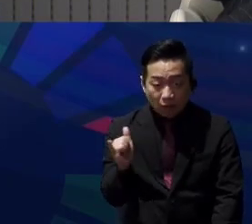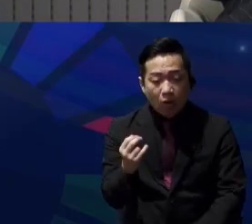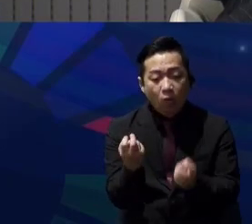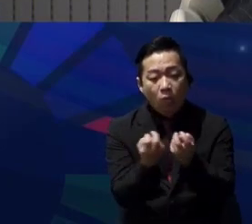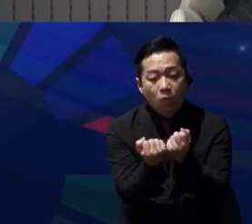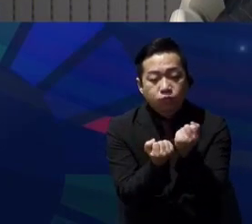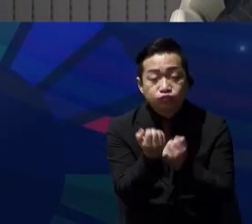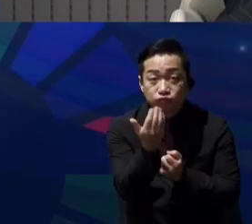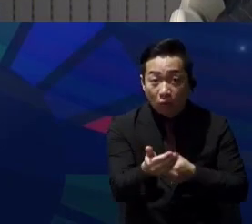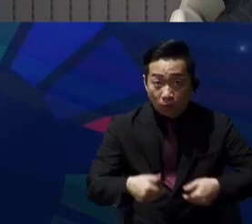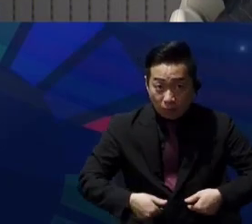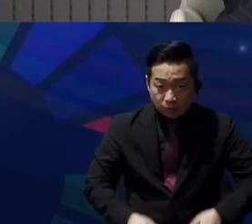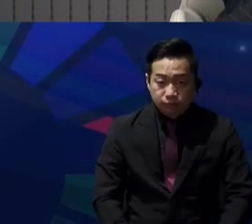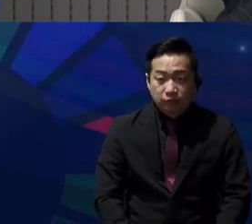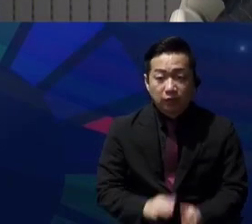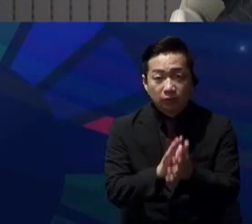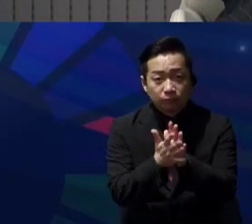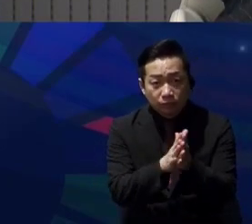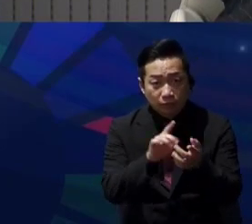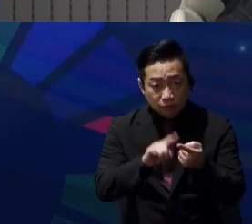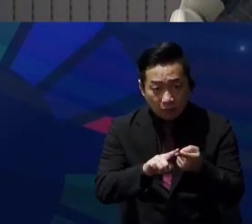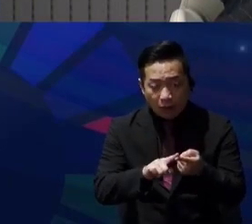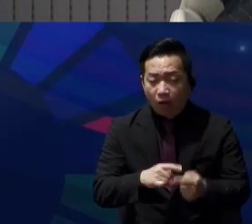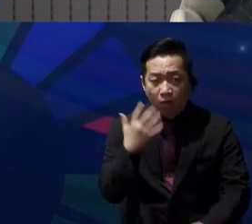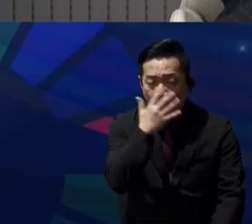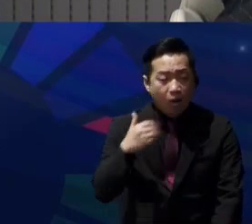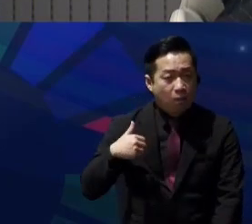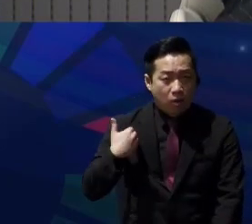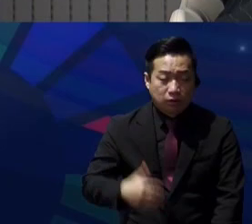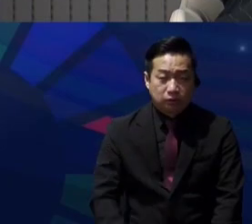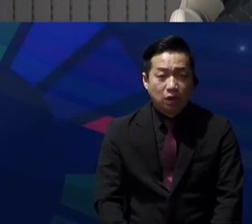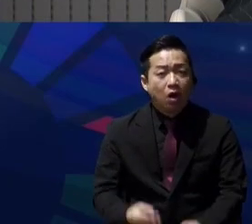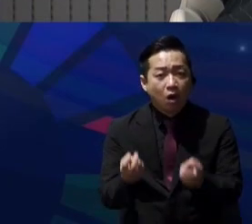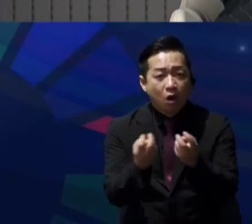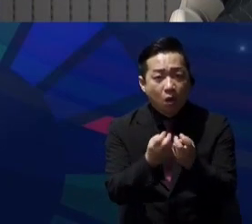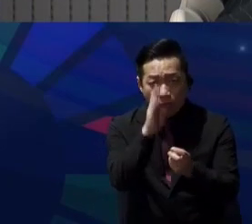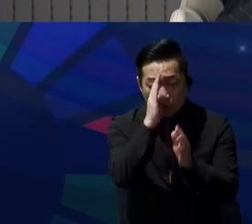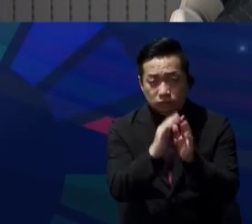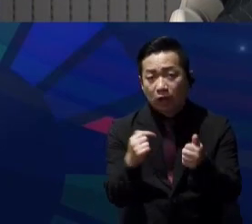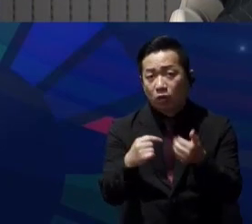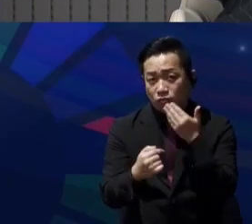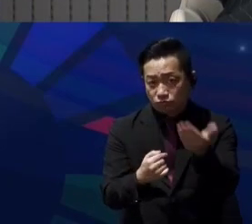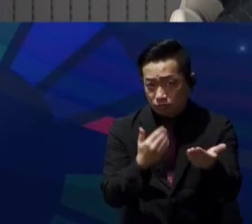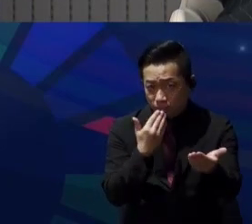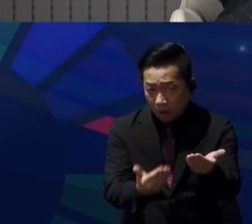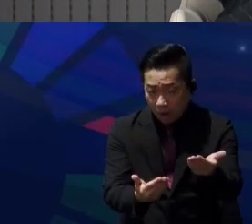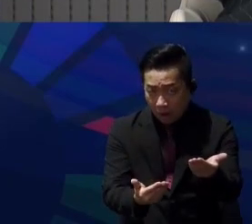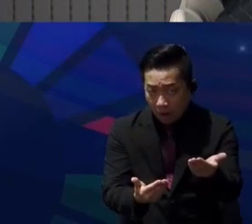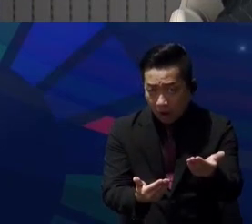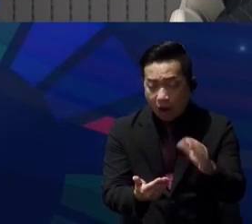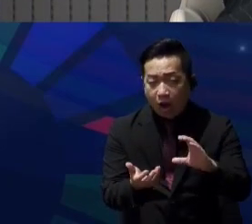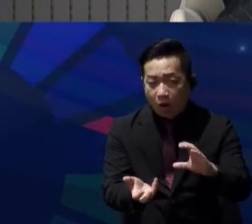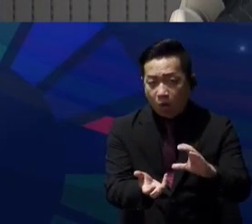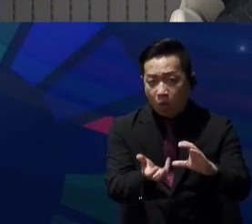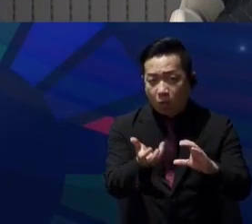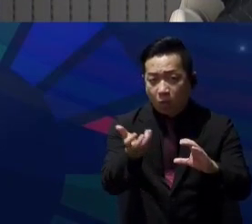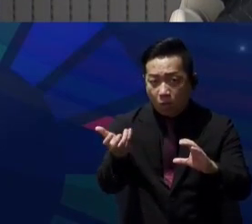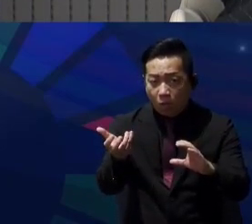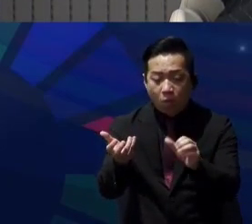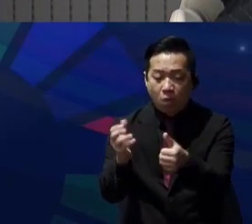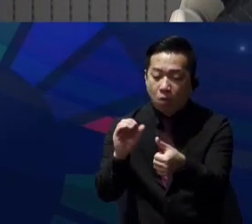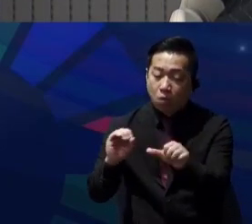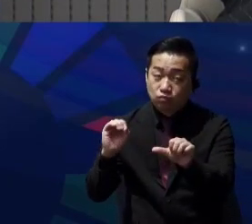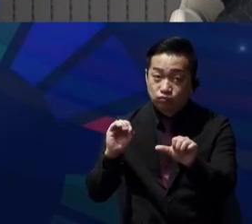educated? And that, 5% of global greenhouse gas emissions are from the health sector. So I'll give